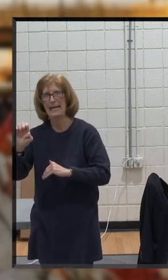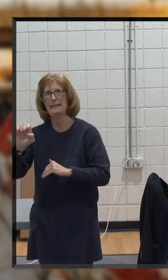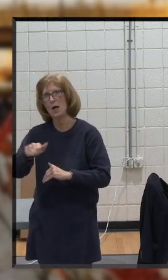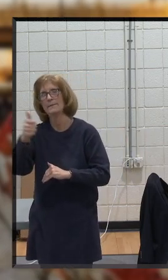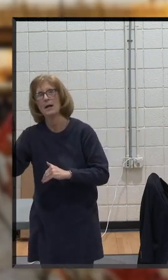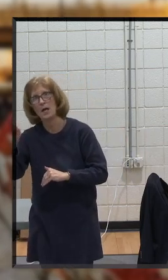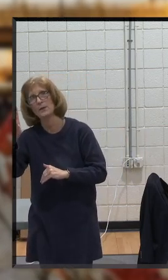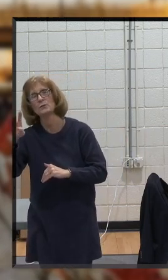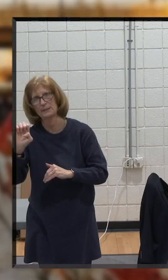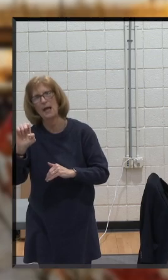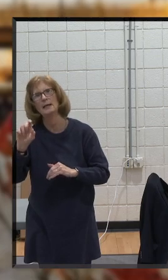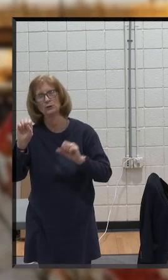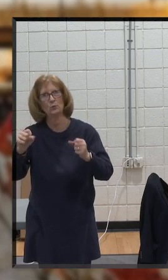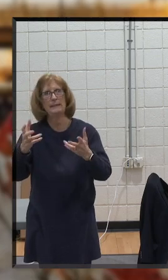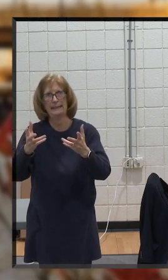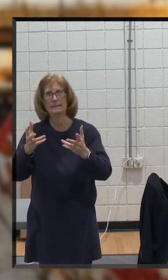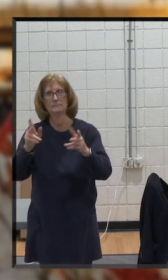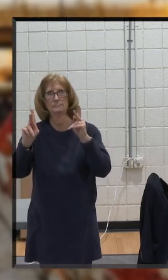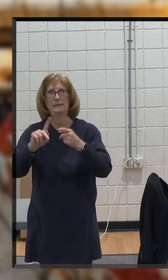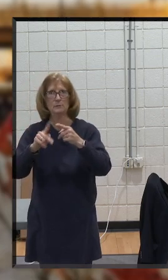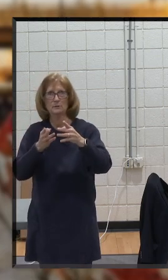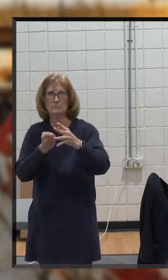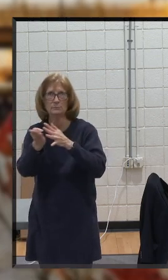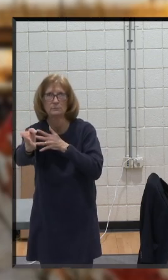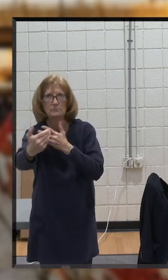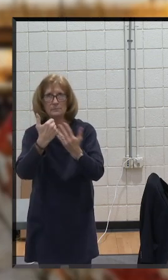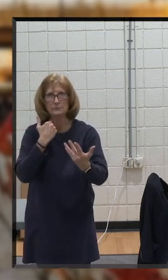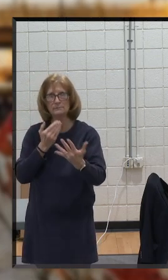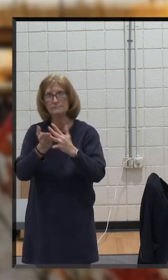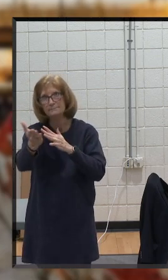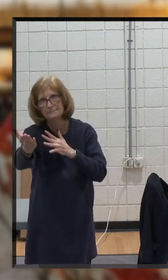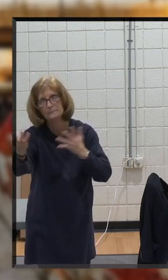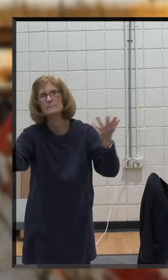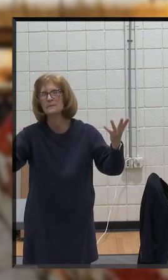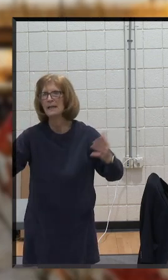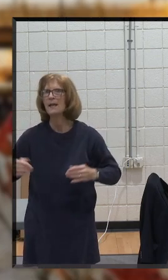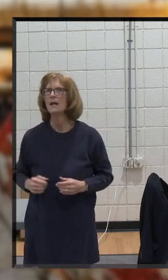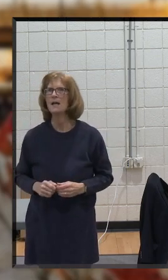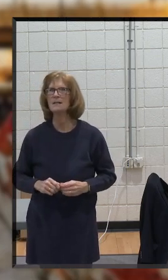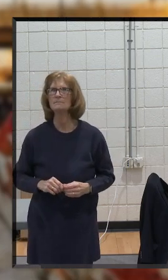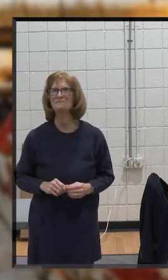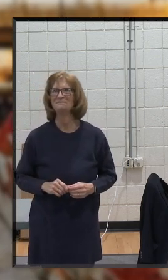to be able to remain open to legal loads, which it is today.